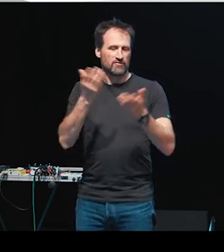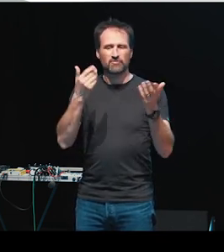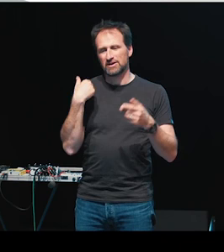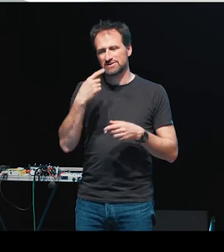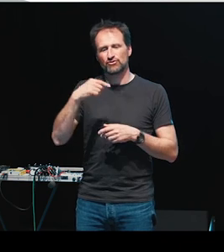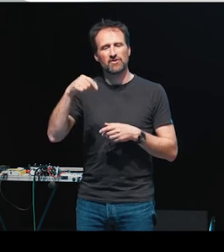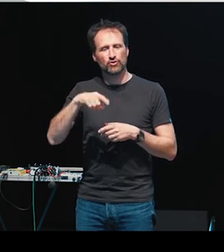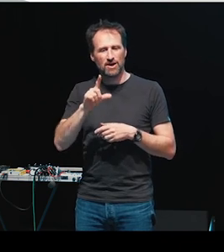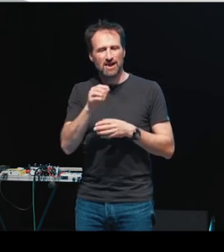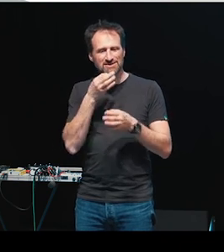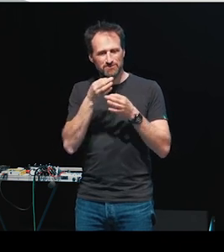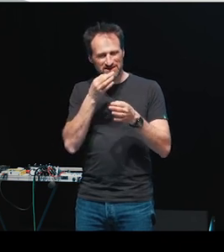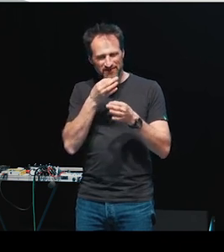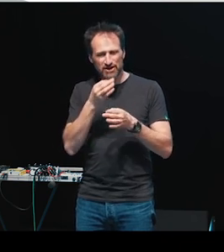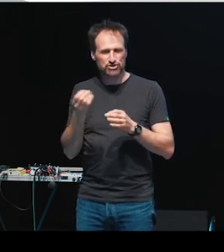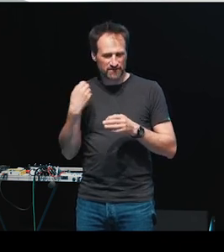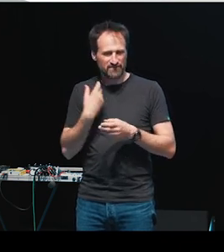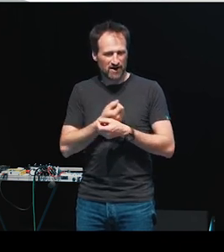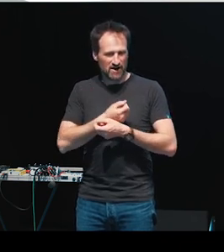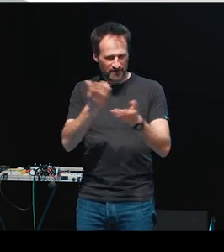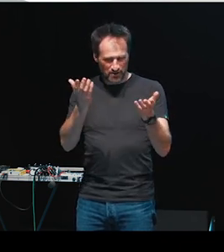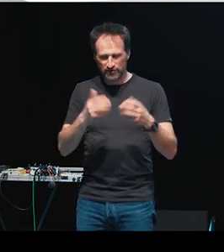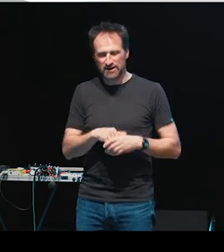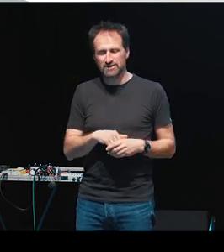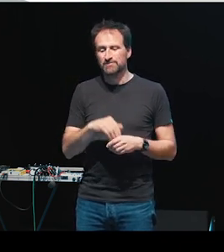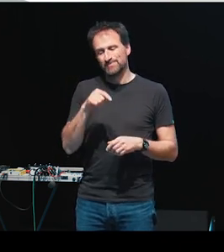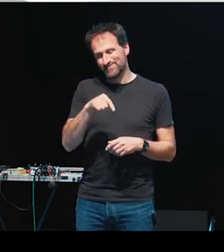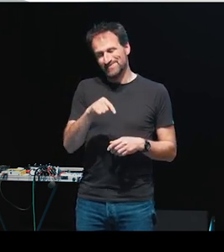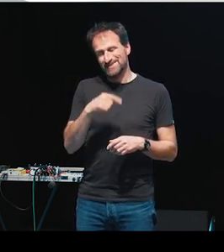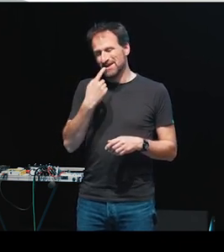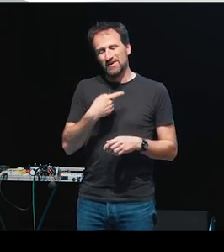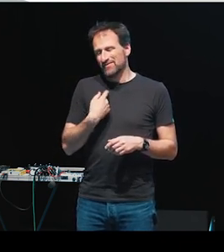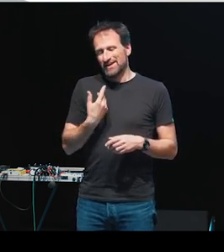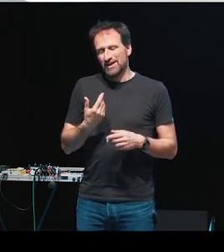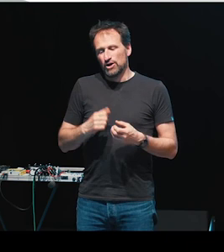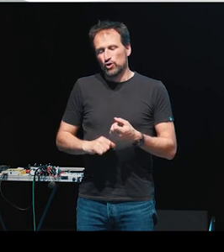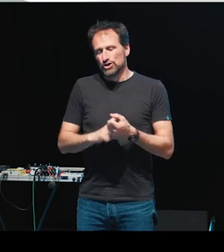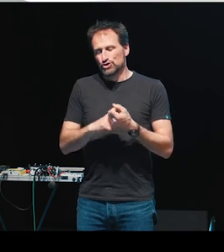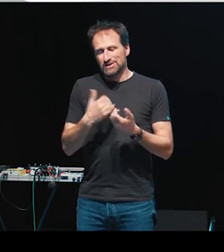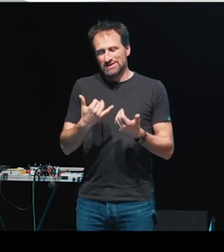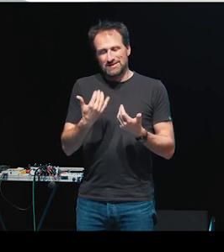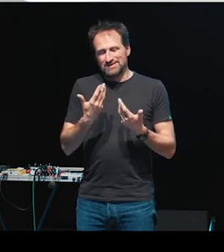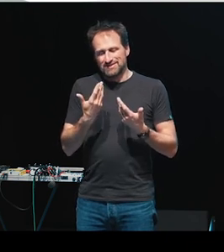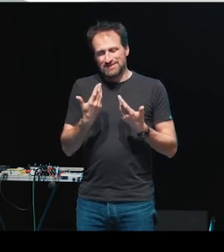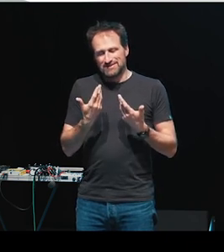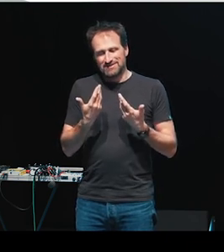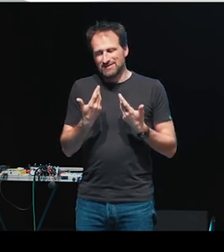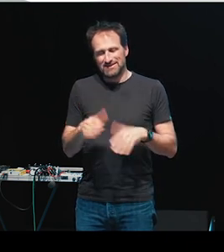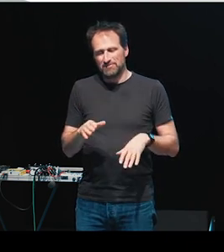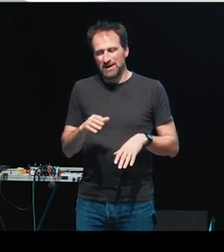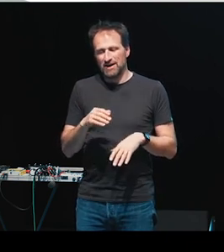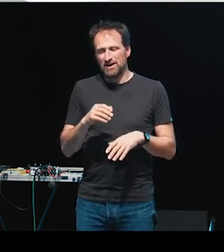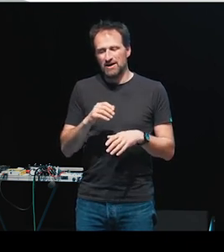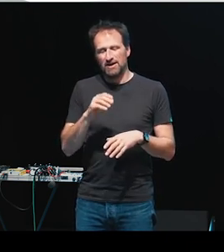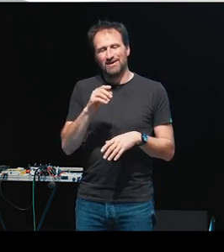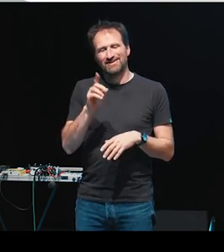And it's what we use at FirstDibs. Relay currently doesn't support the deferred directive, but it does support subscriptions and observables. So you can use